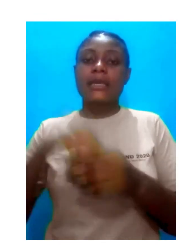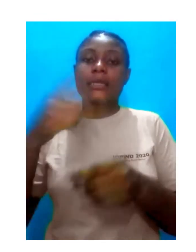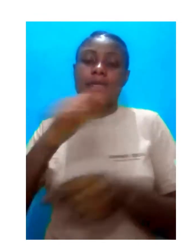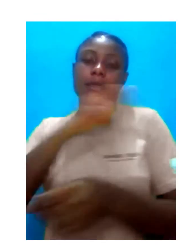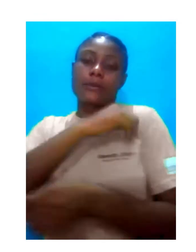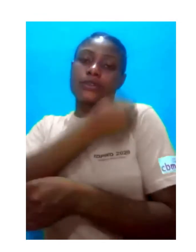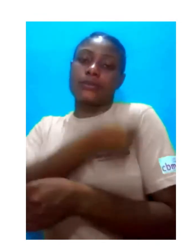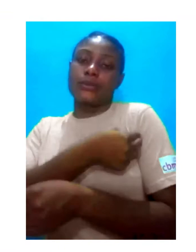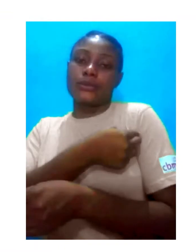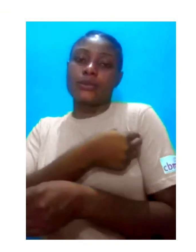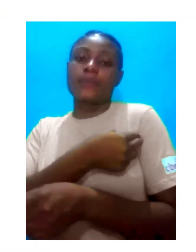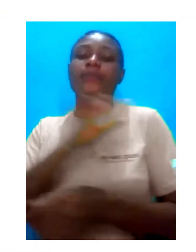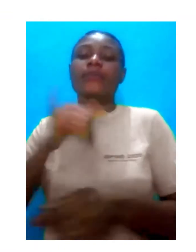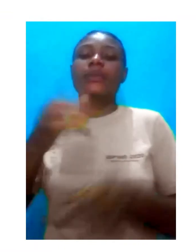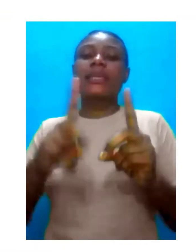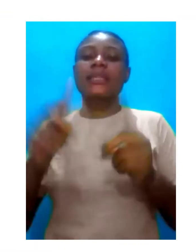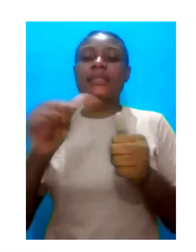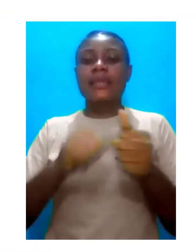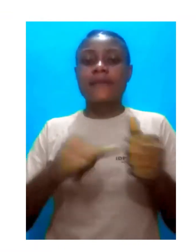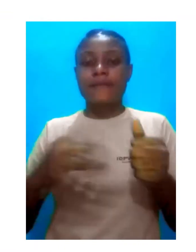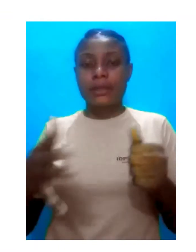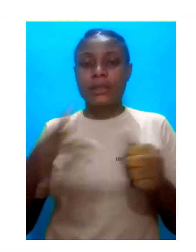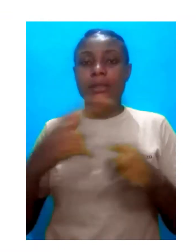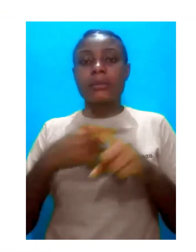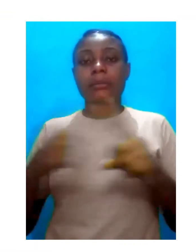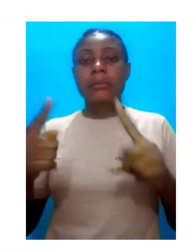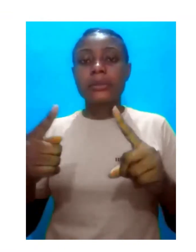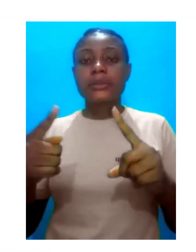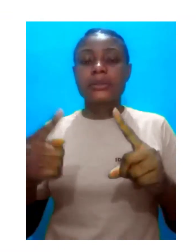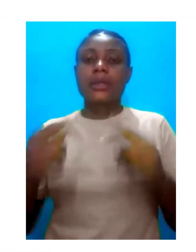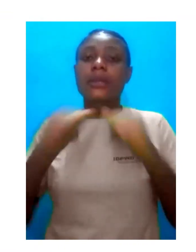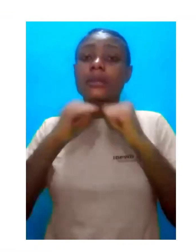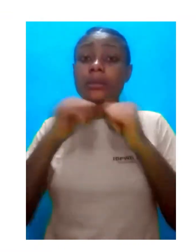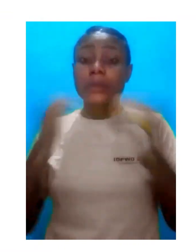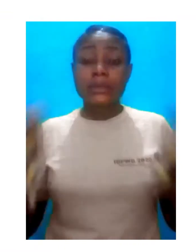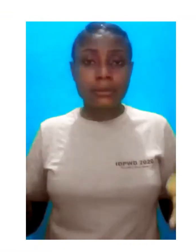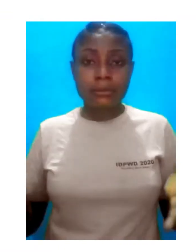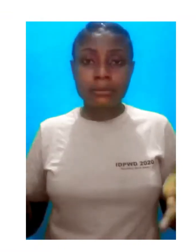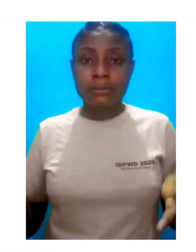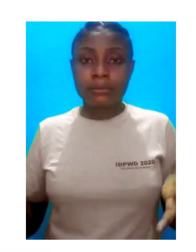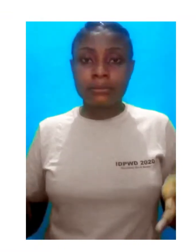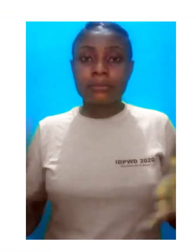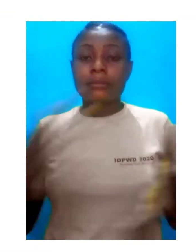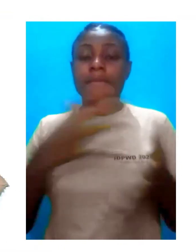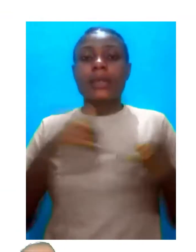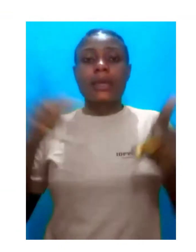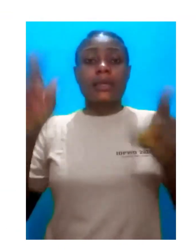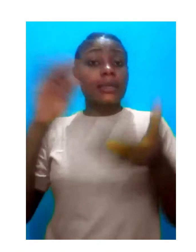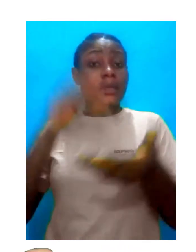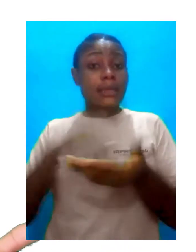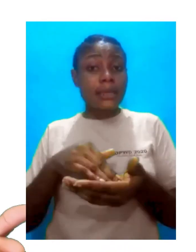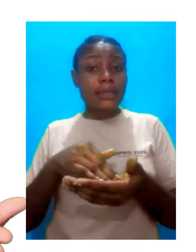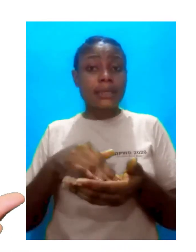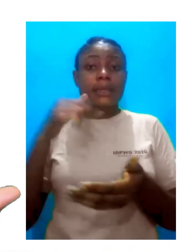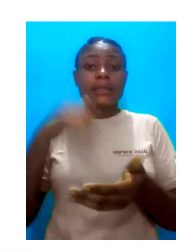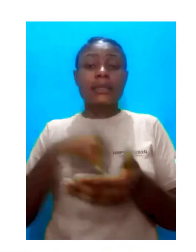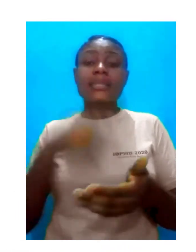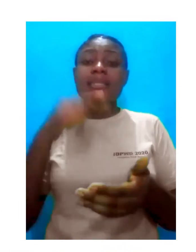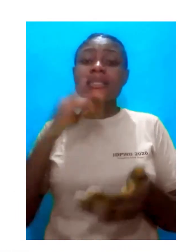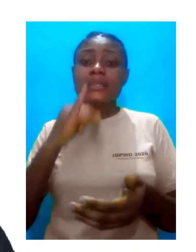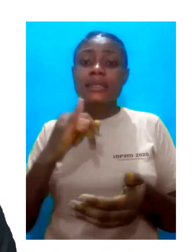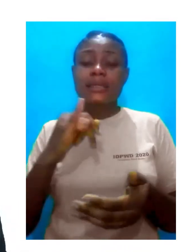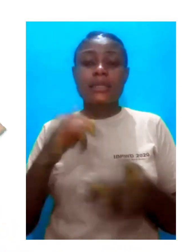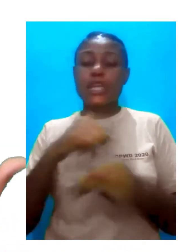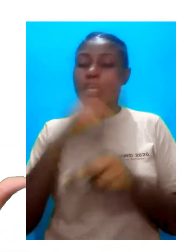tell us that in the hospital they did everything but nothing.